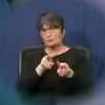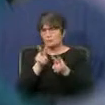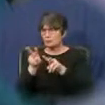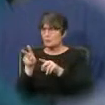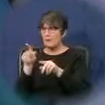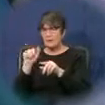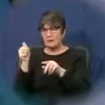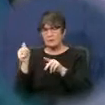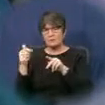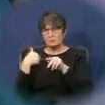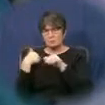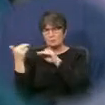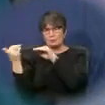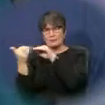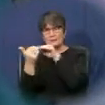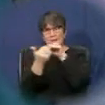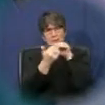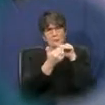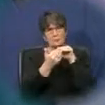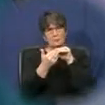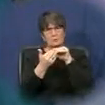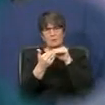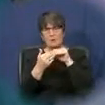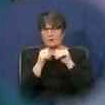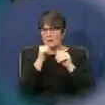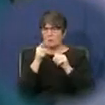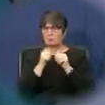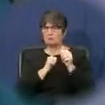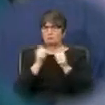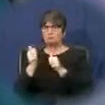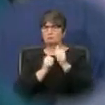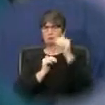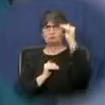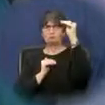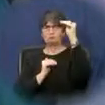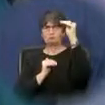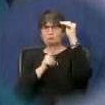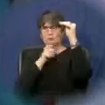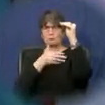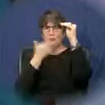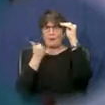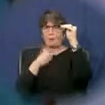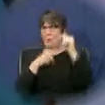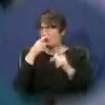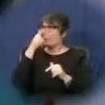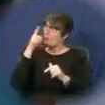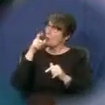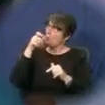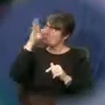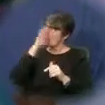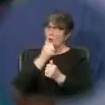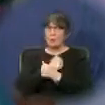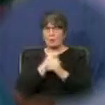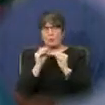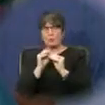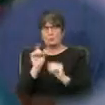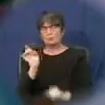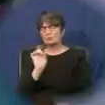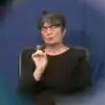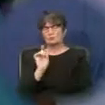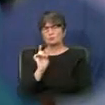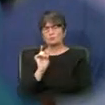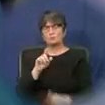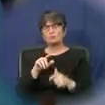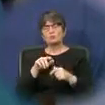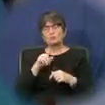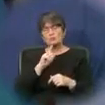equals and how we are not just competitive about who's better or who does God love more or whatever, but how we are